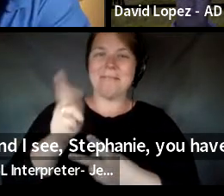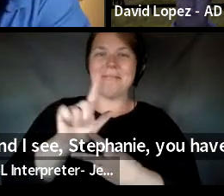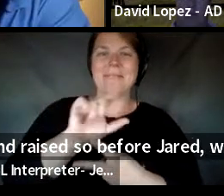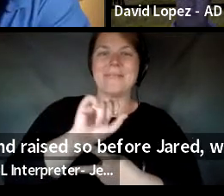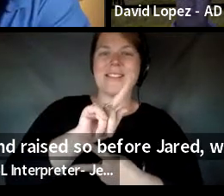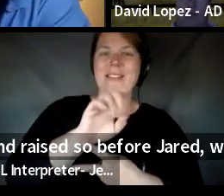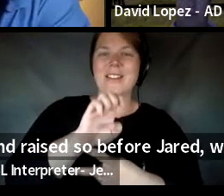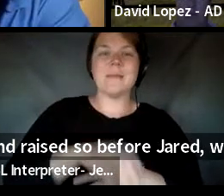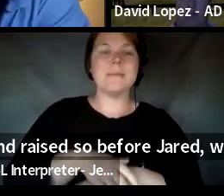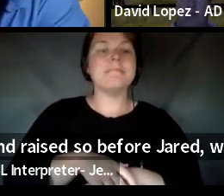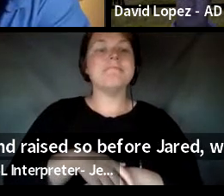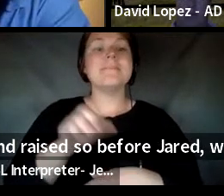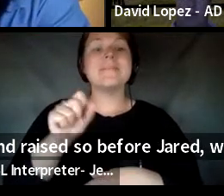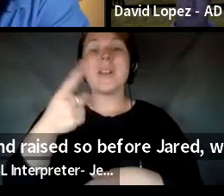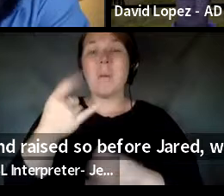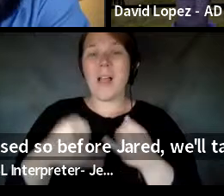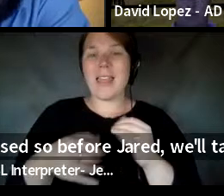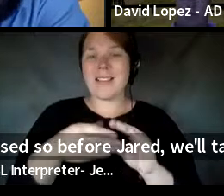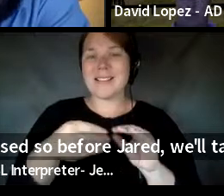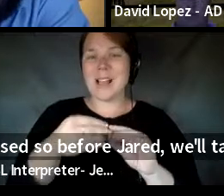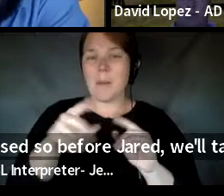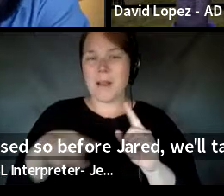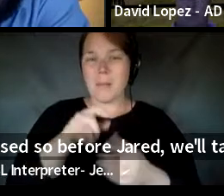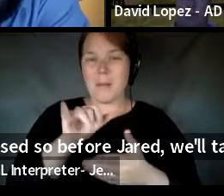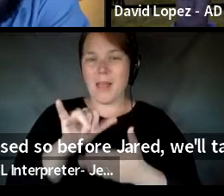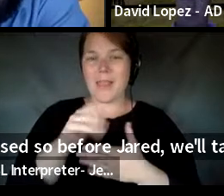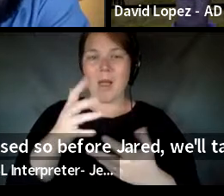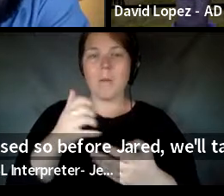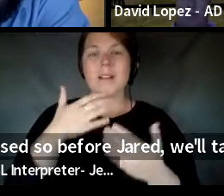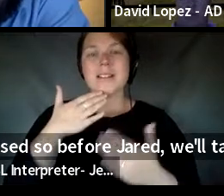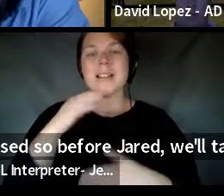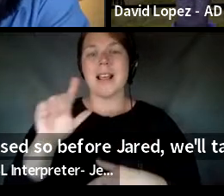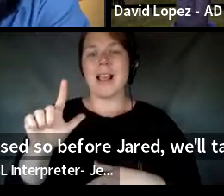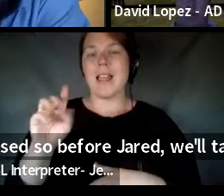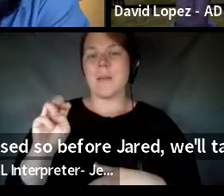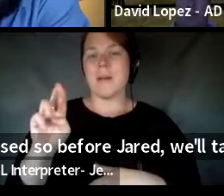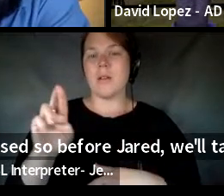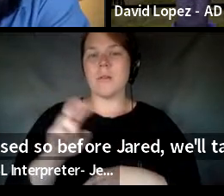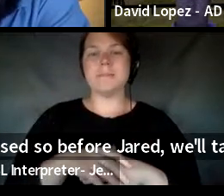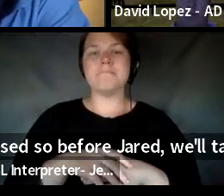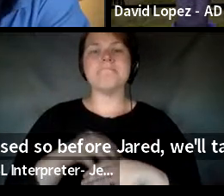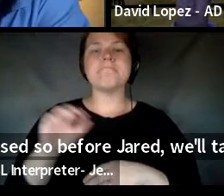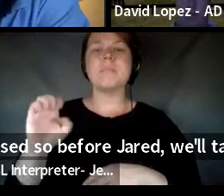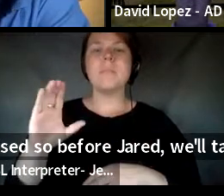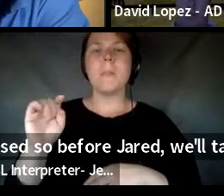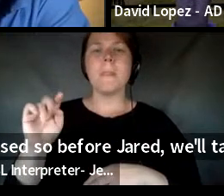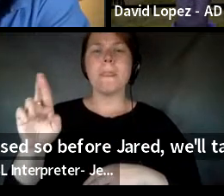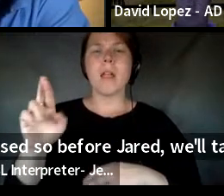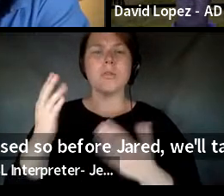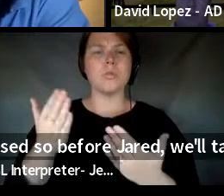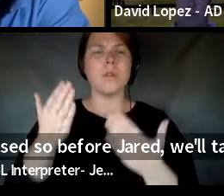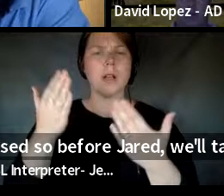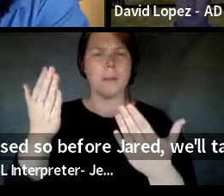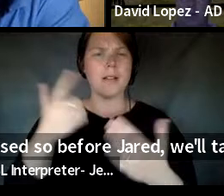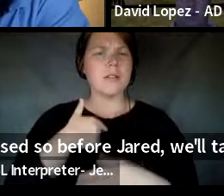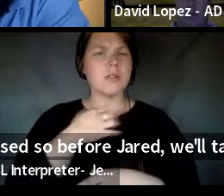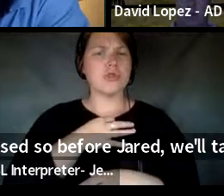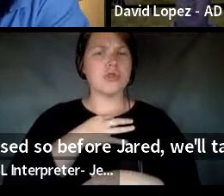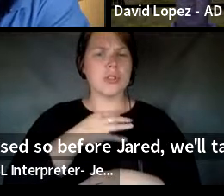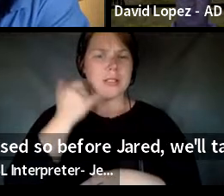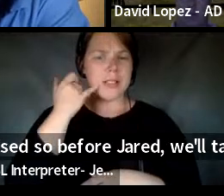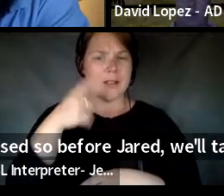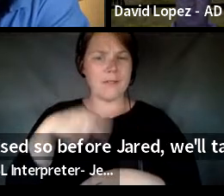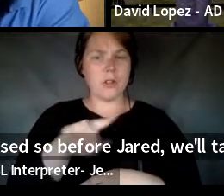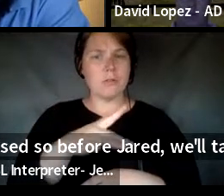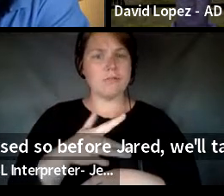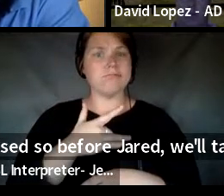is Stephanie. Sorry, I have one last comment about this, and I just wanted to thank Little Manila. I did hear Hector's recommendation, and just wondering if that resonated with